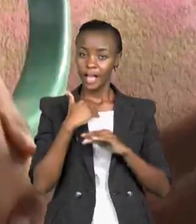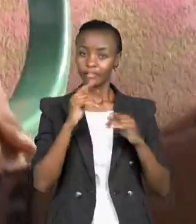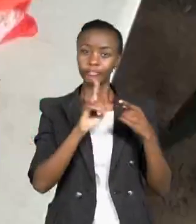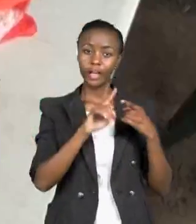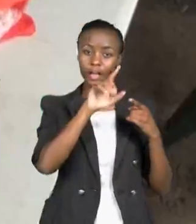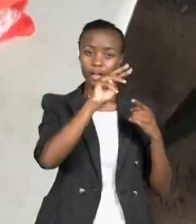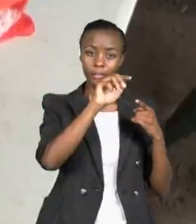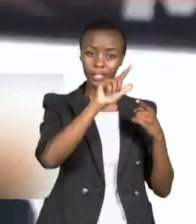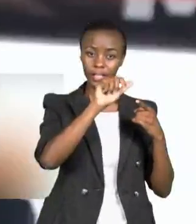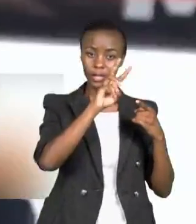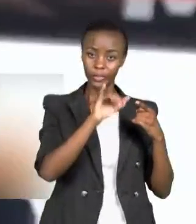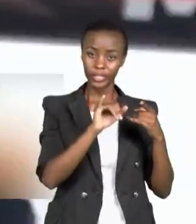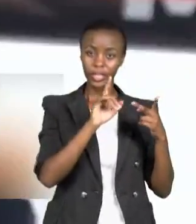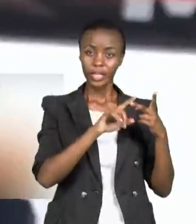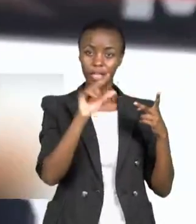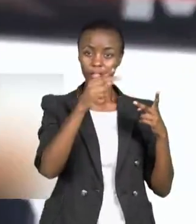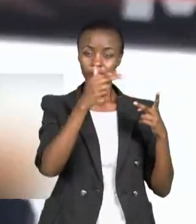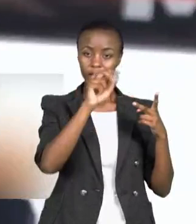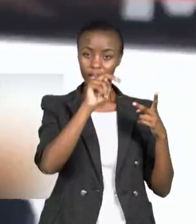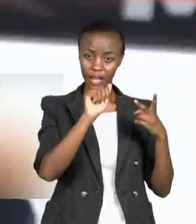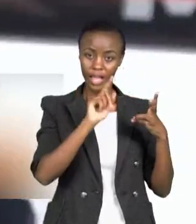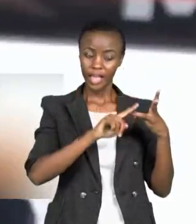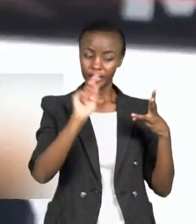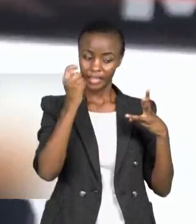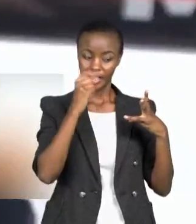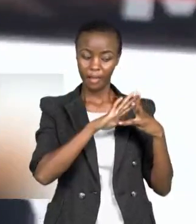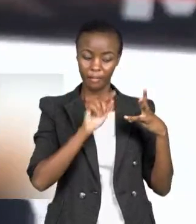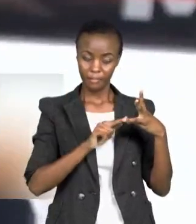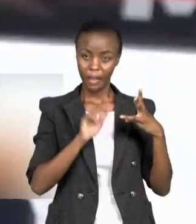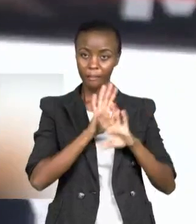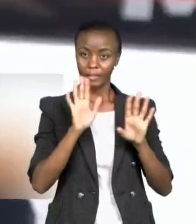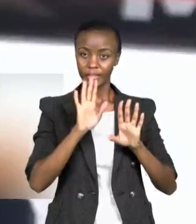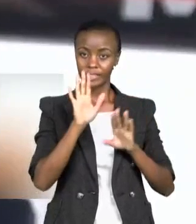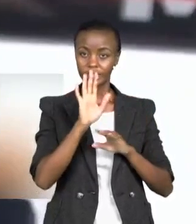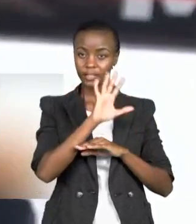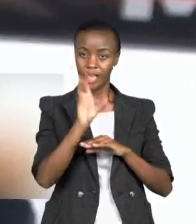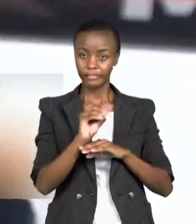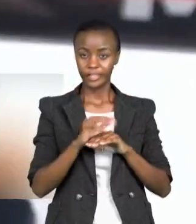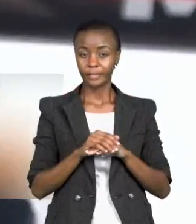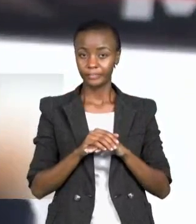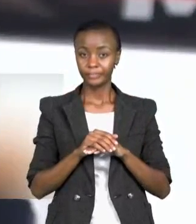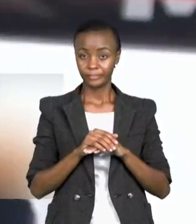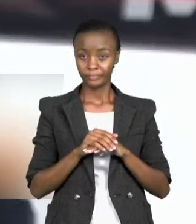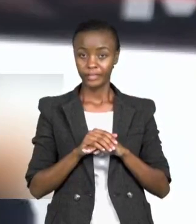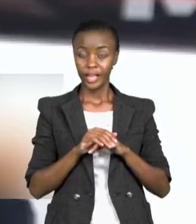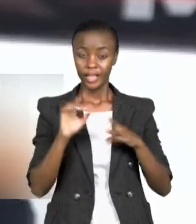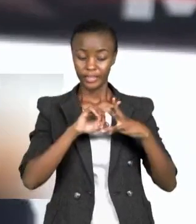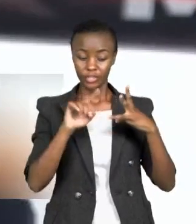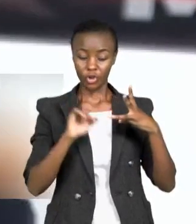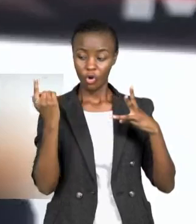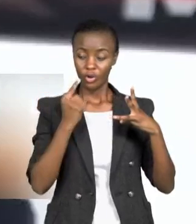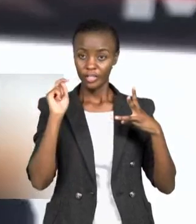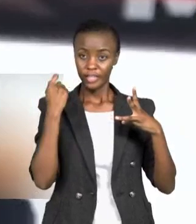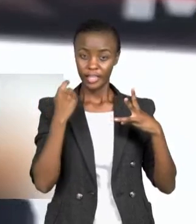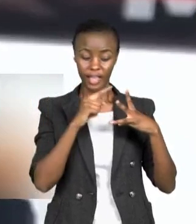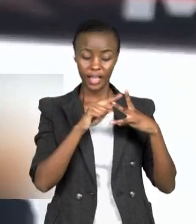malaria vaccine. Many Kenyans may not be aware that in Africa it is only Kenya,